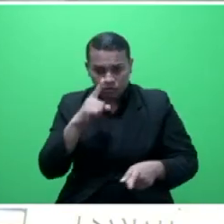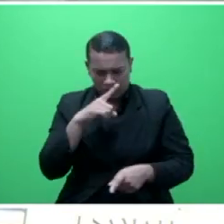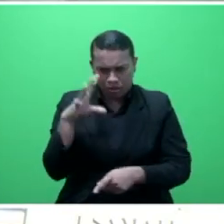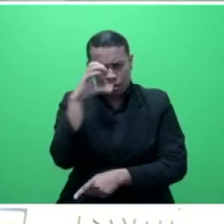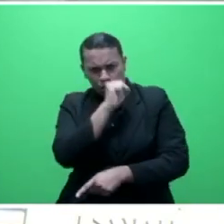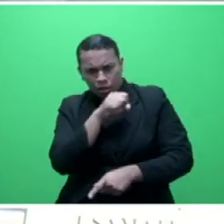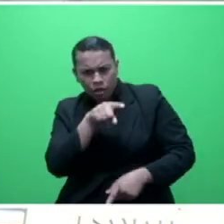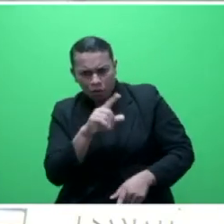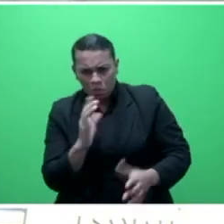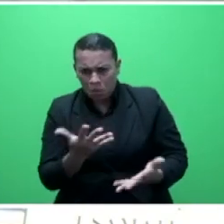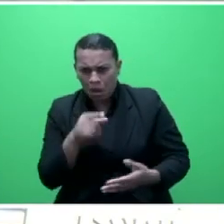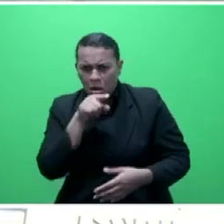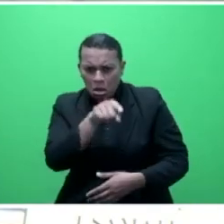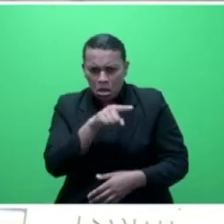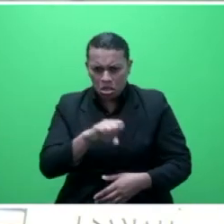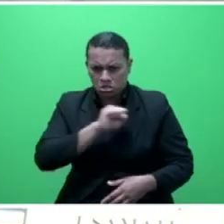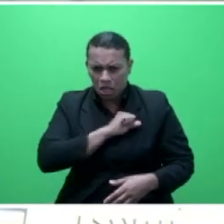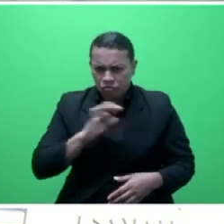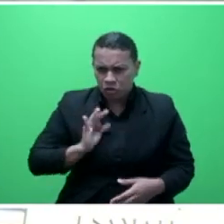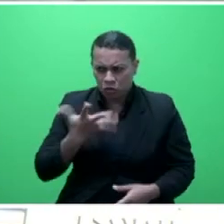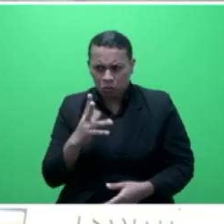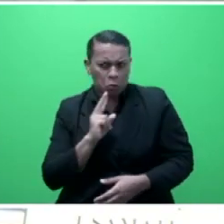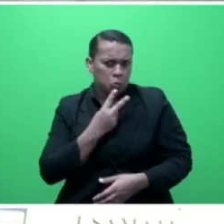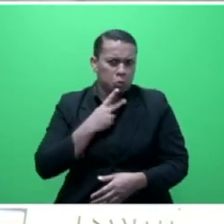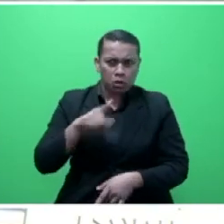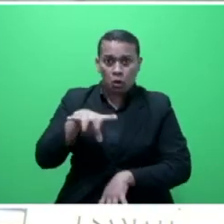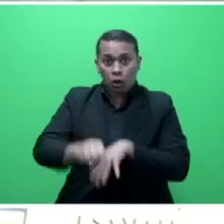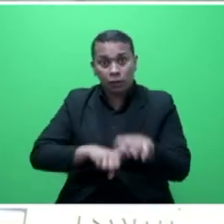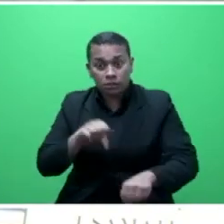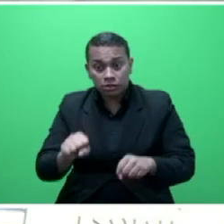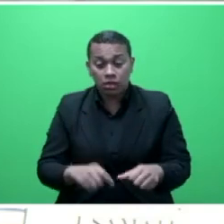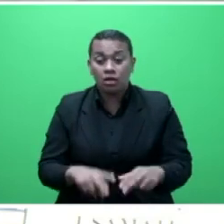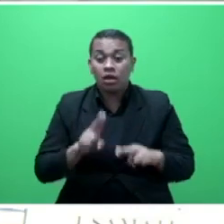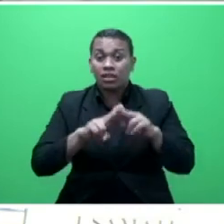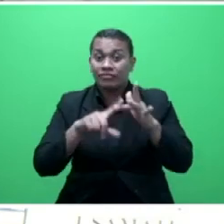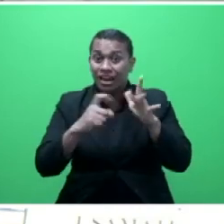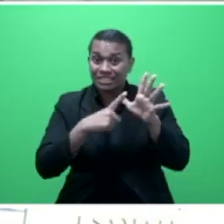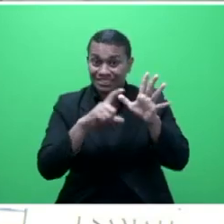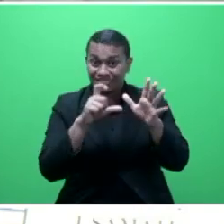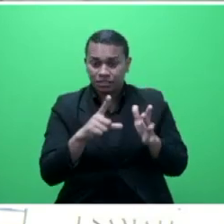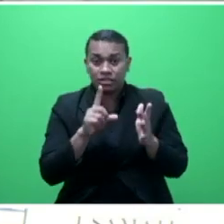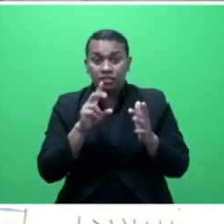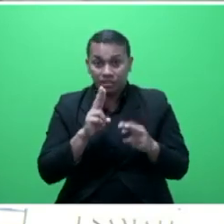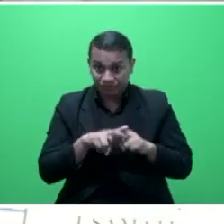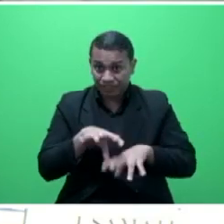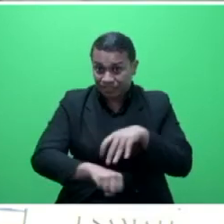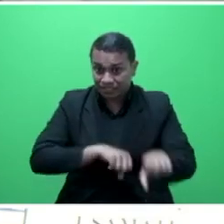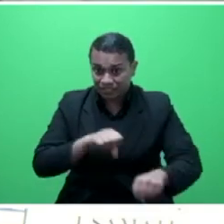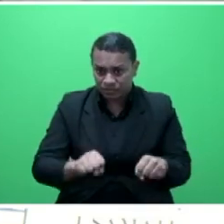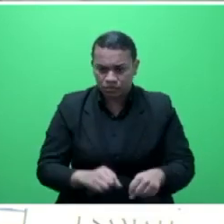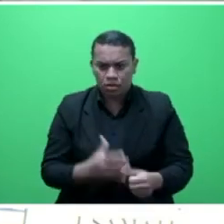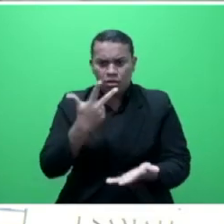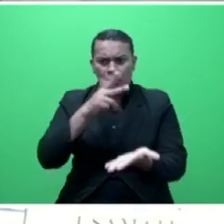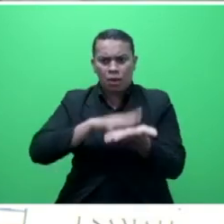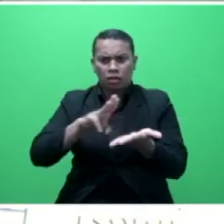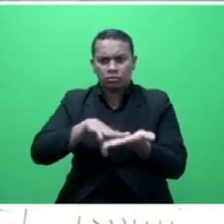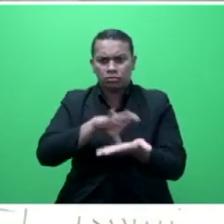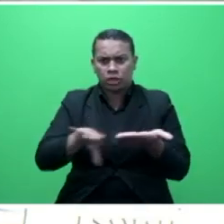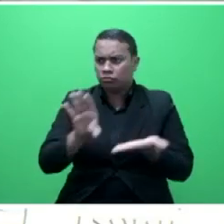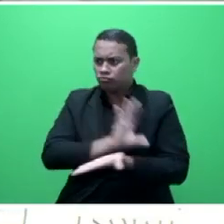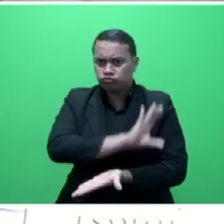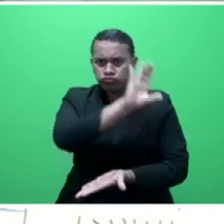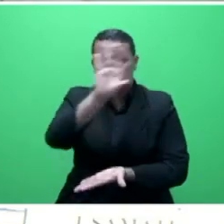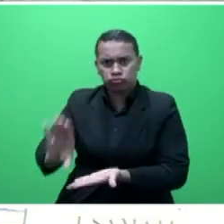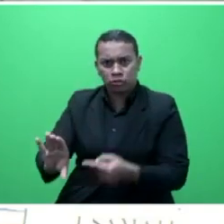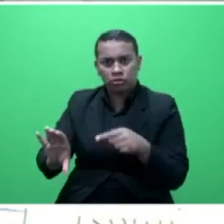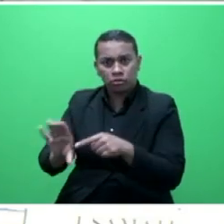be certain, Mr. Speaker, sir, FICAC has been funded with $8 million in the next financial year to keep our public